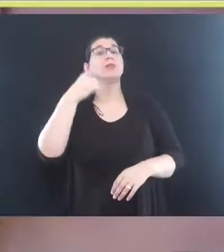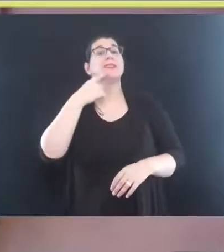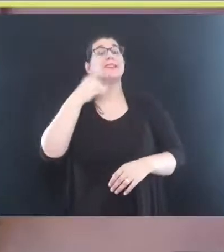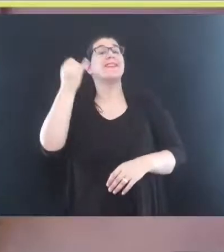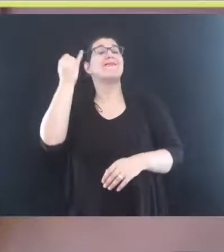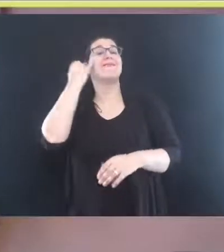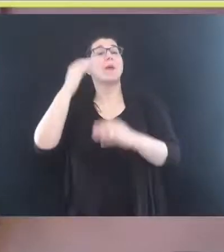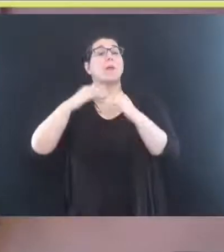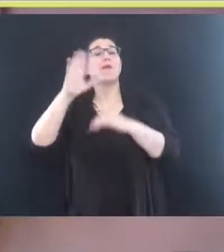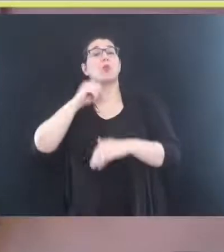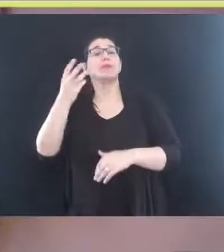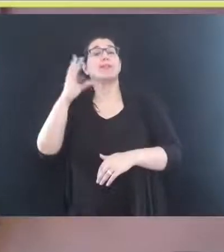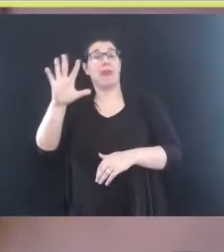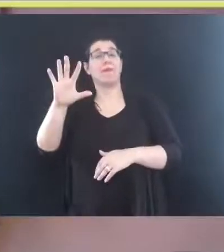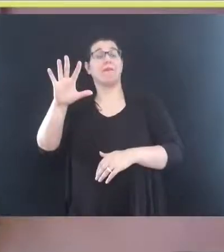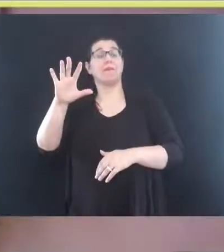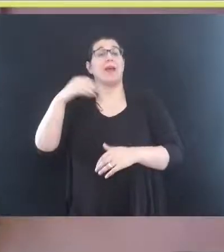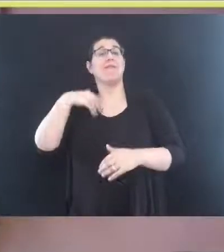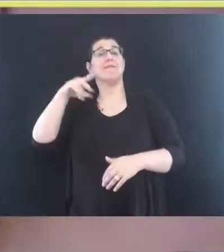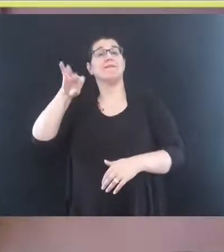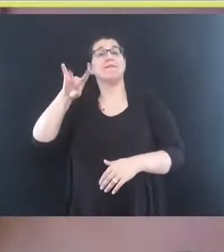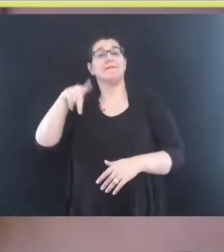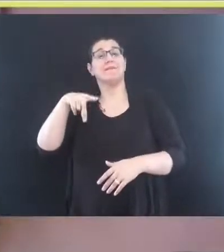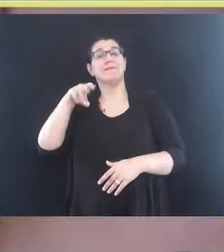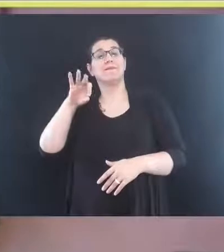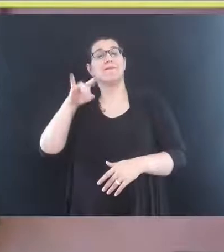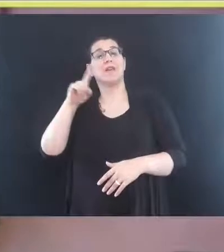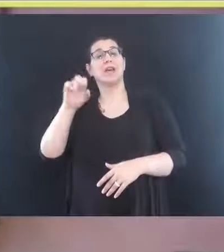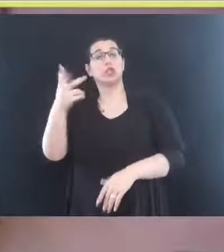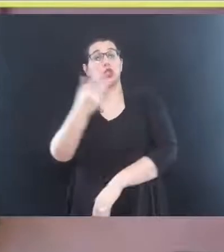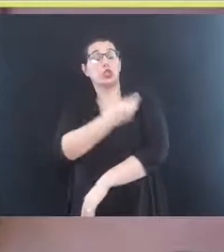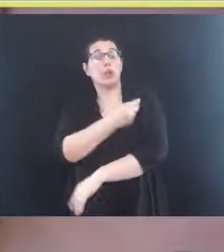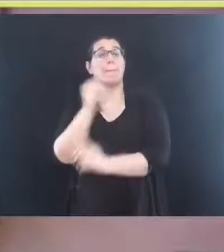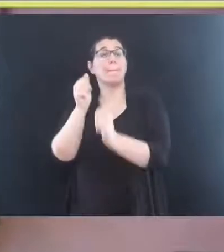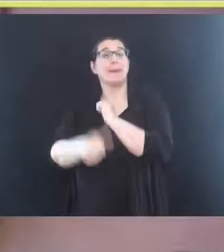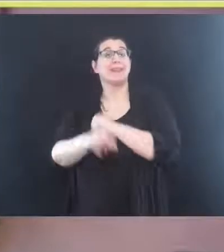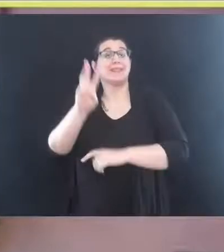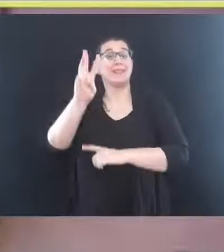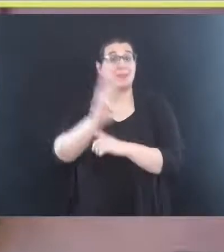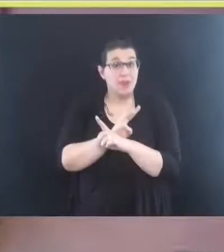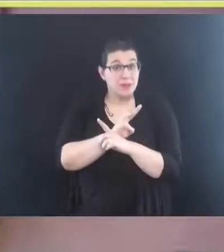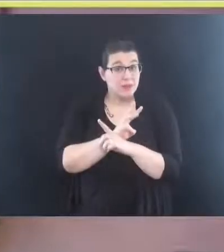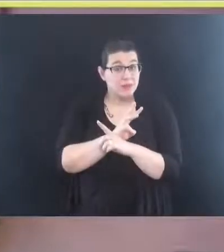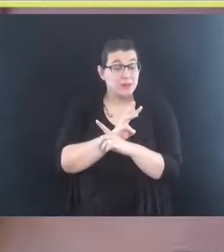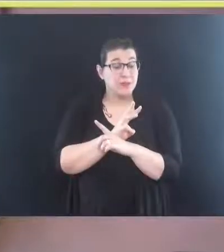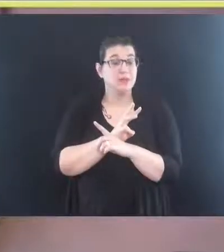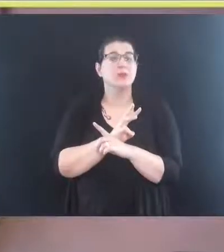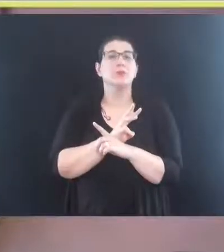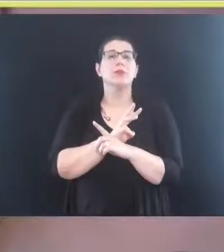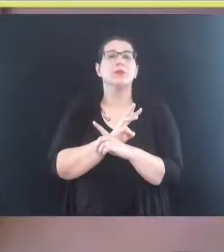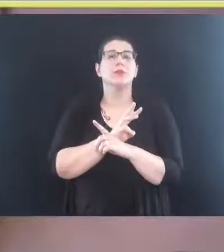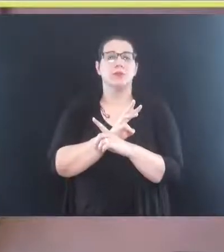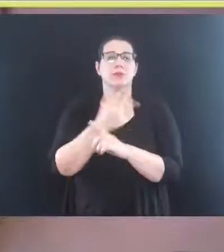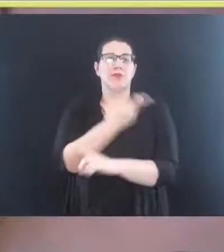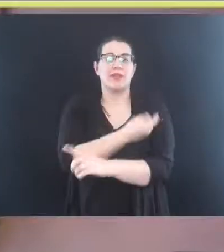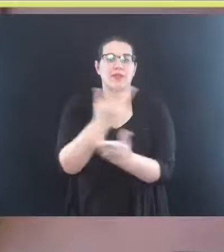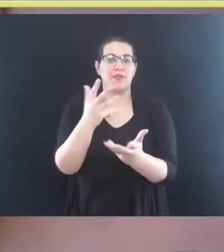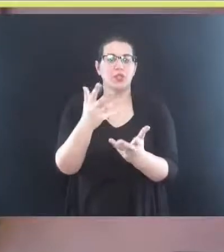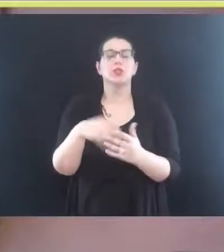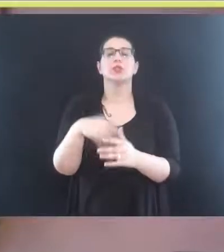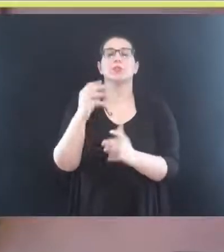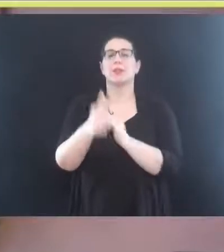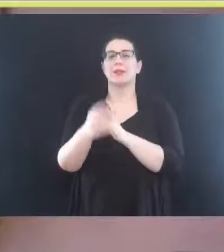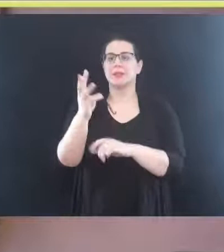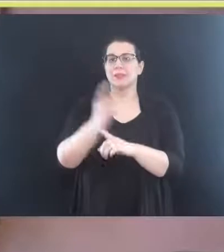old and who were over 6 months from their last vaccination had only a 30,